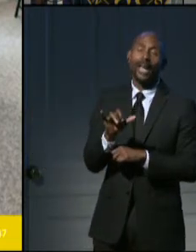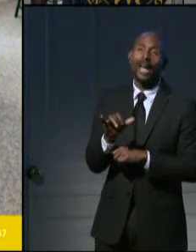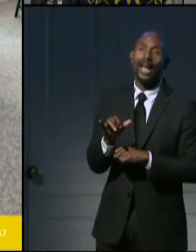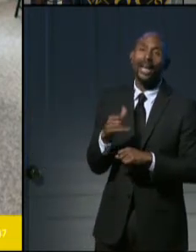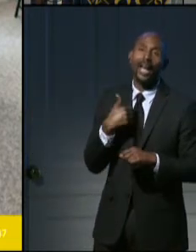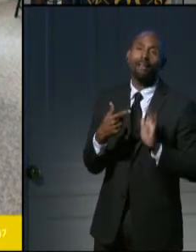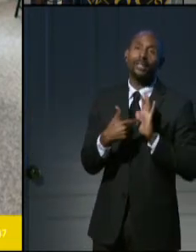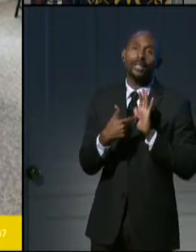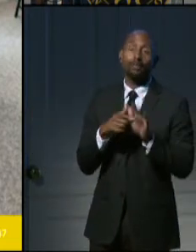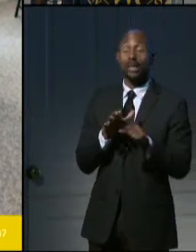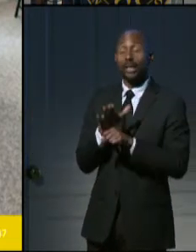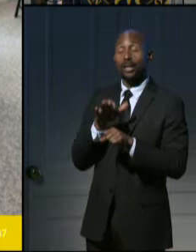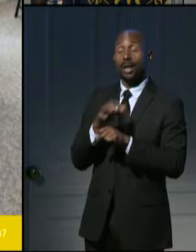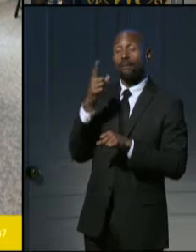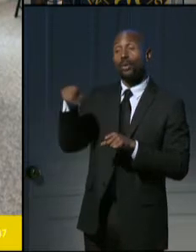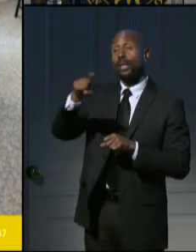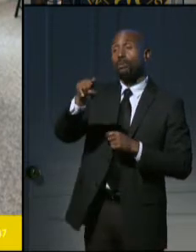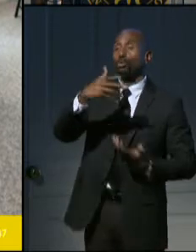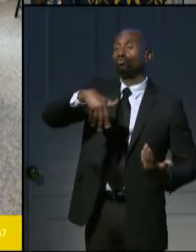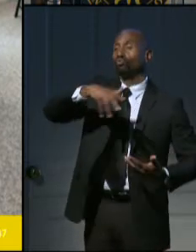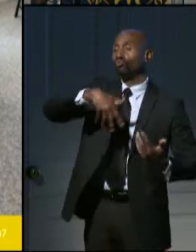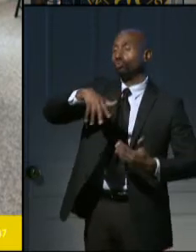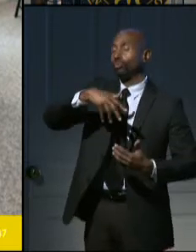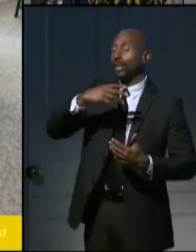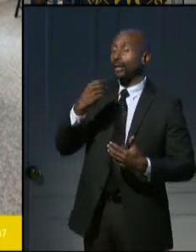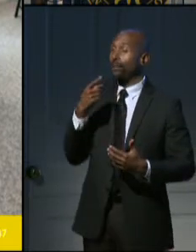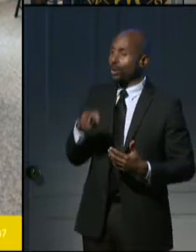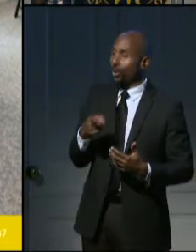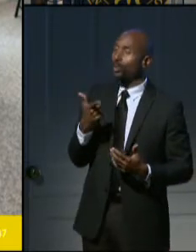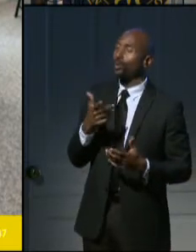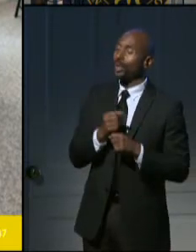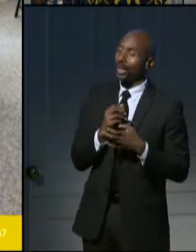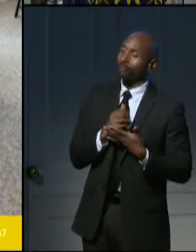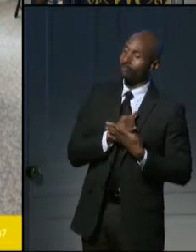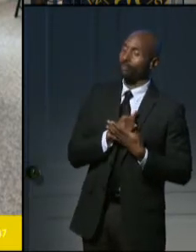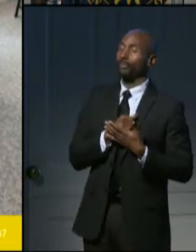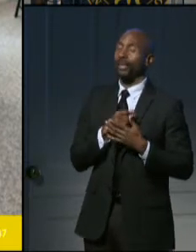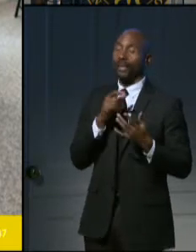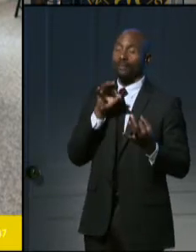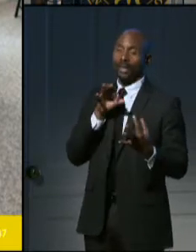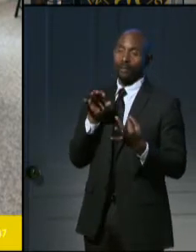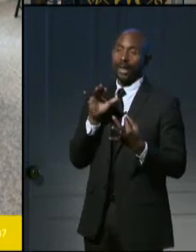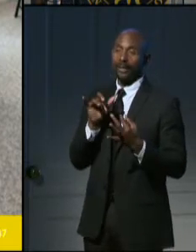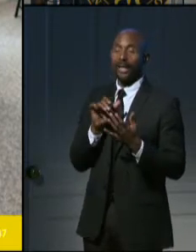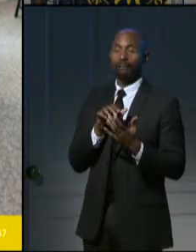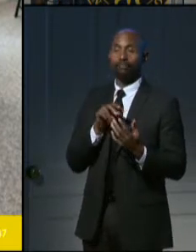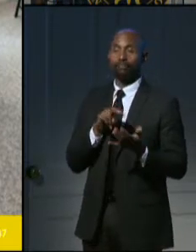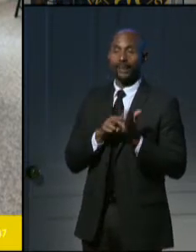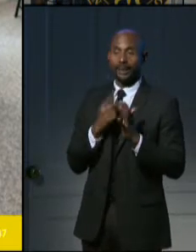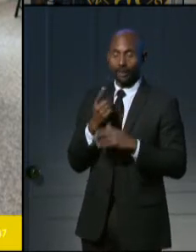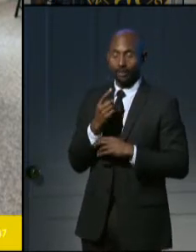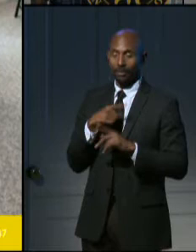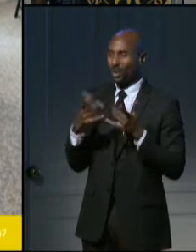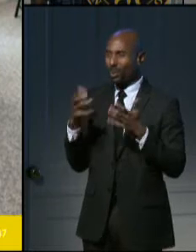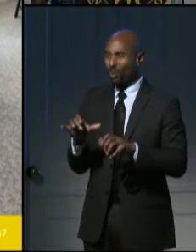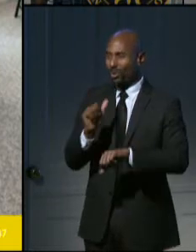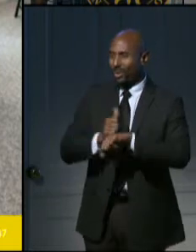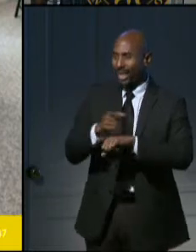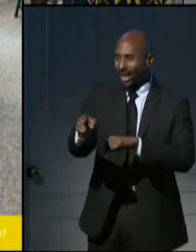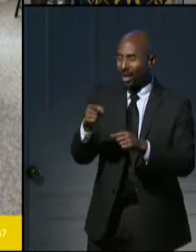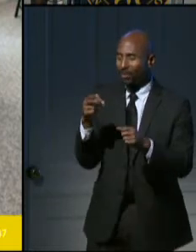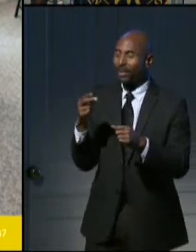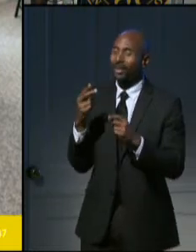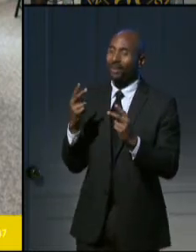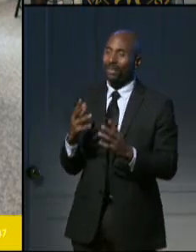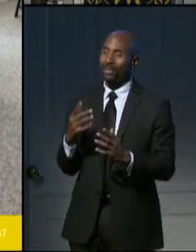that has enough for them to sort of interact with and for you to get meaningful feedback, but you also don't want to set them up for failure. You don't want to put something in